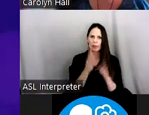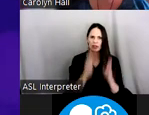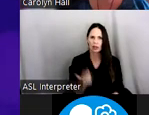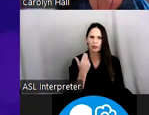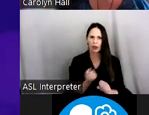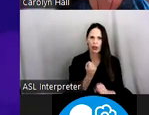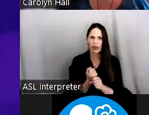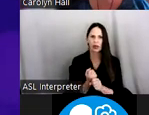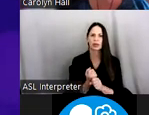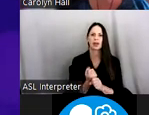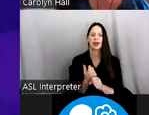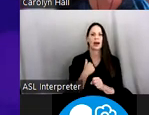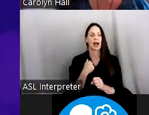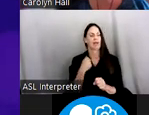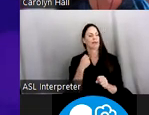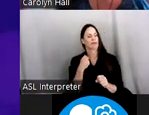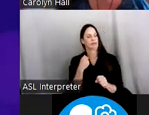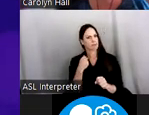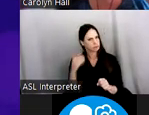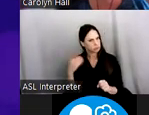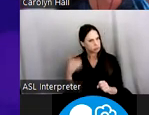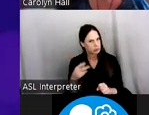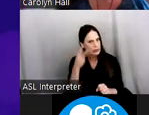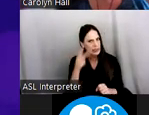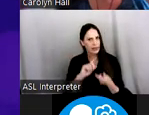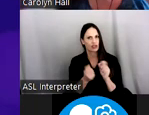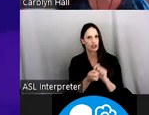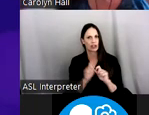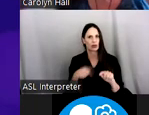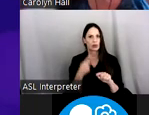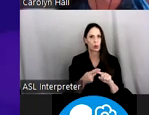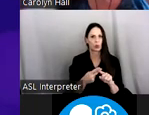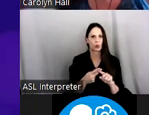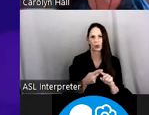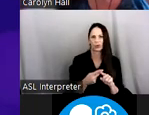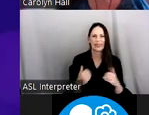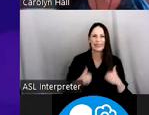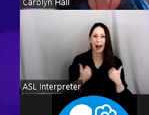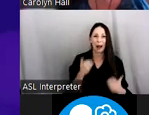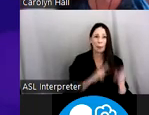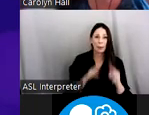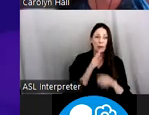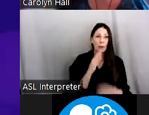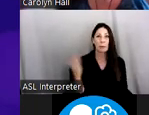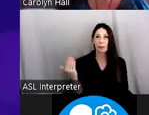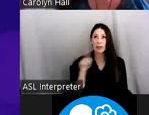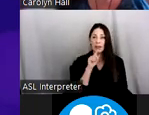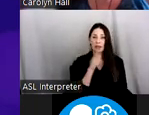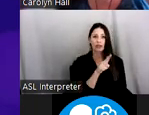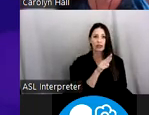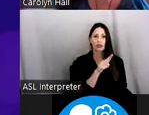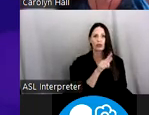from 15 to 29 and their needs. I know that there's a statewide consensus of first episode